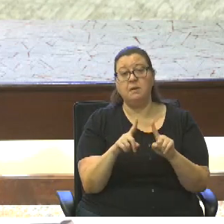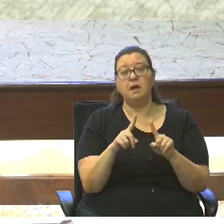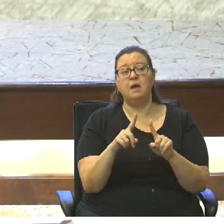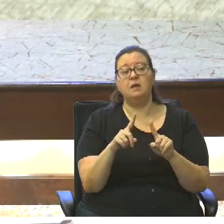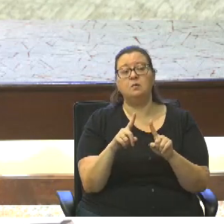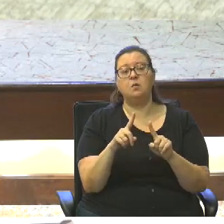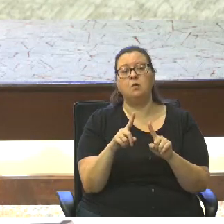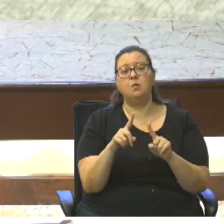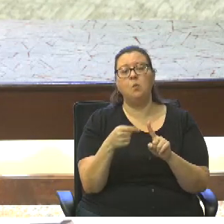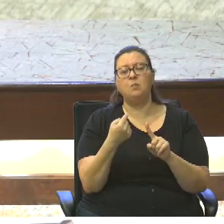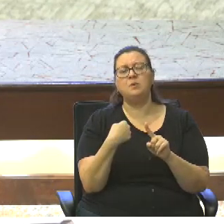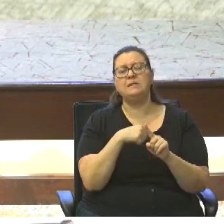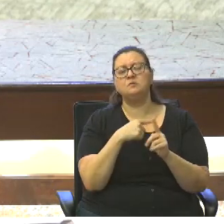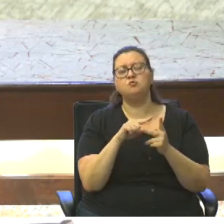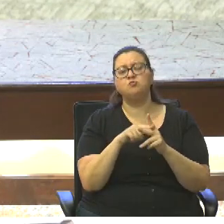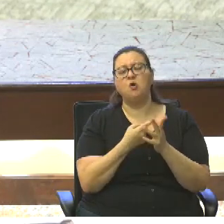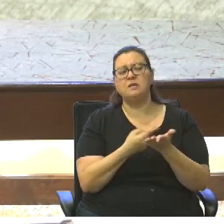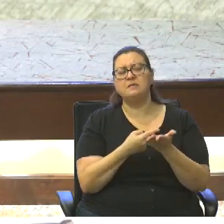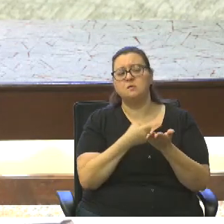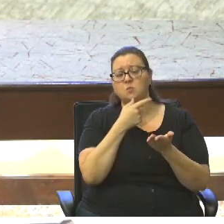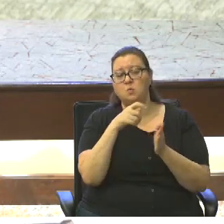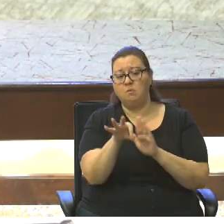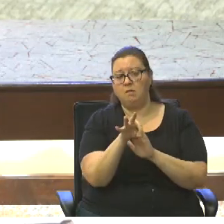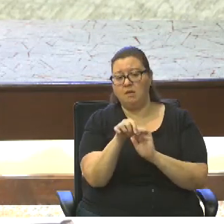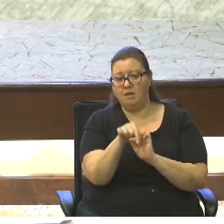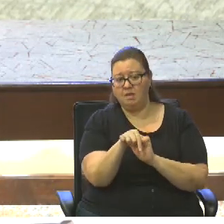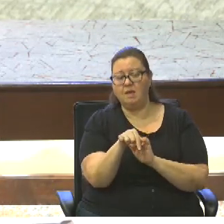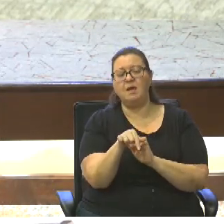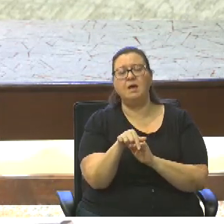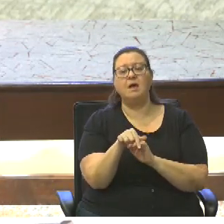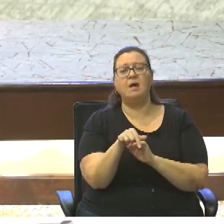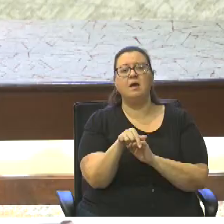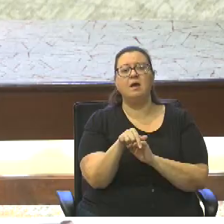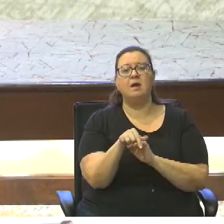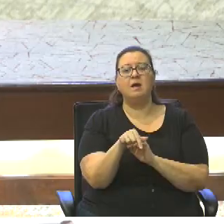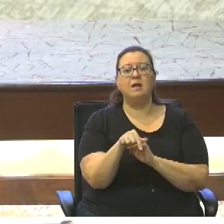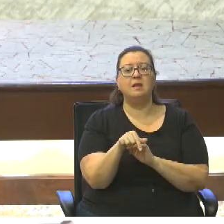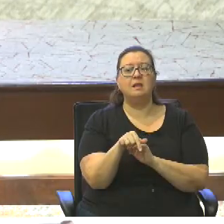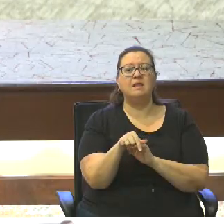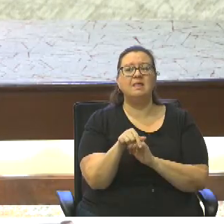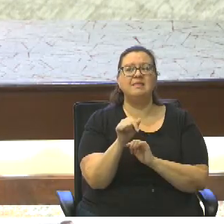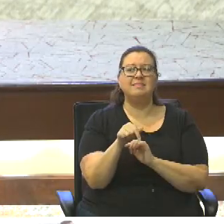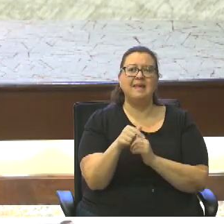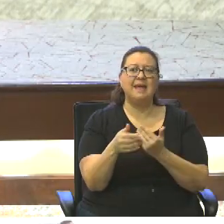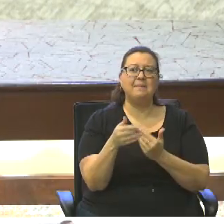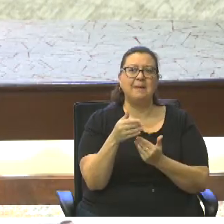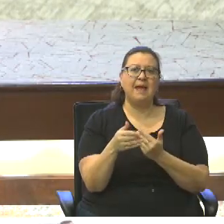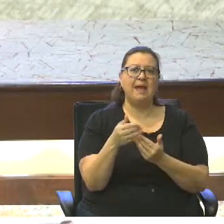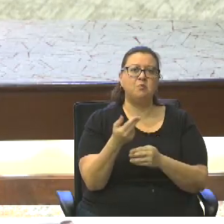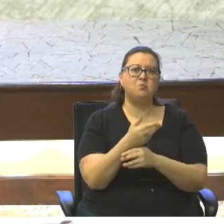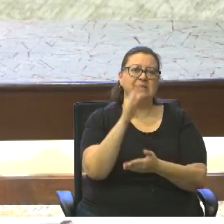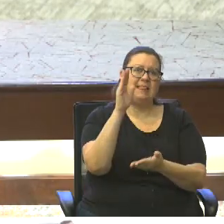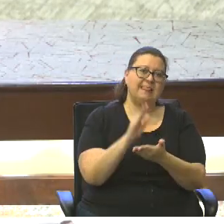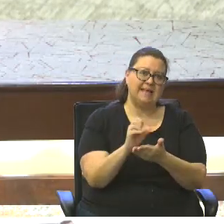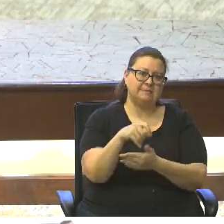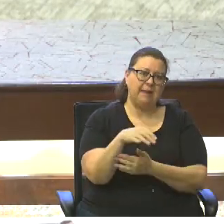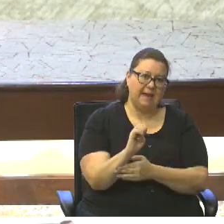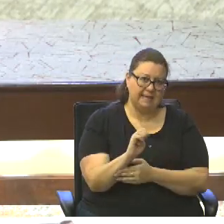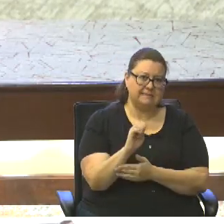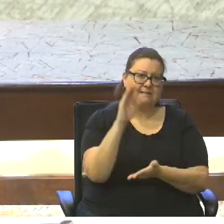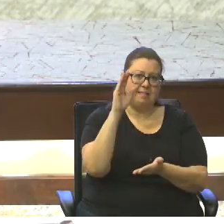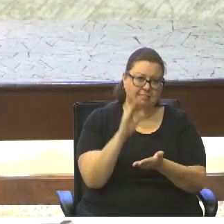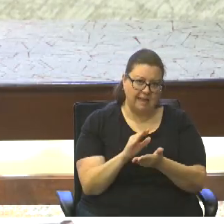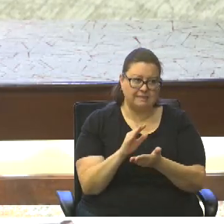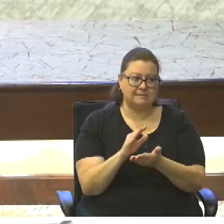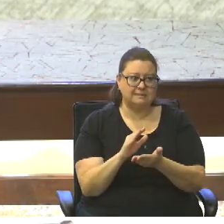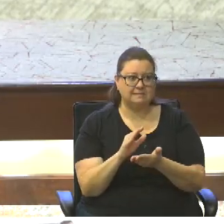that conversation would probably lead more towards reducing their footprint, than trying to do anything